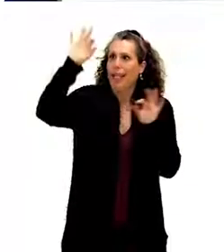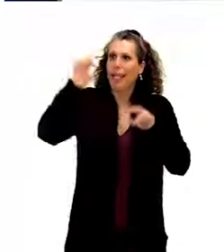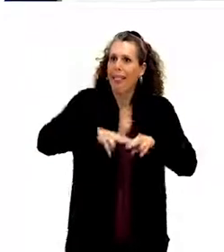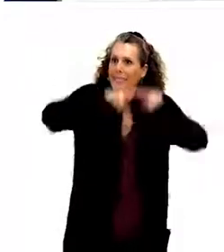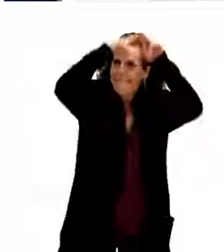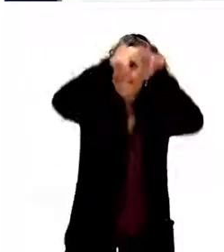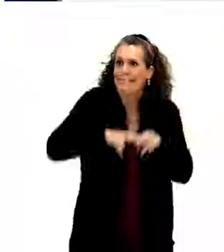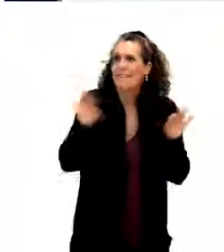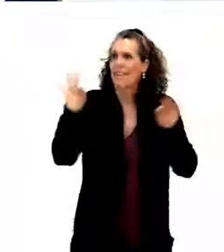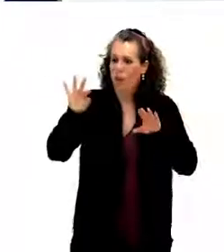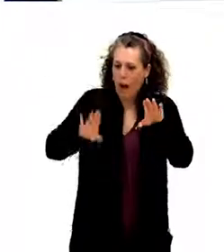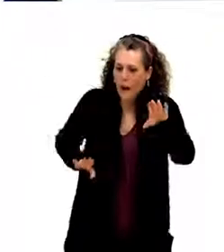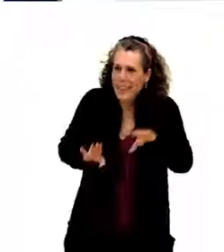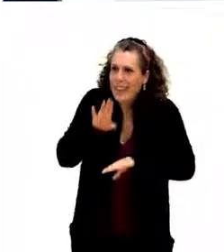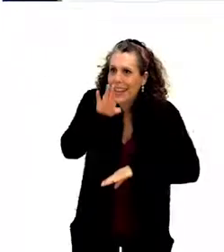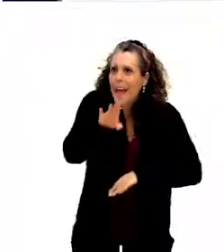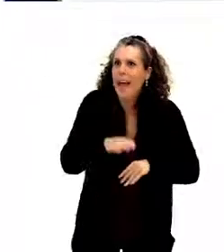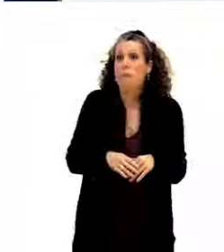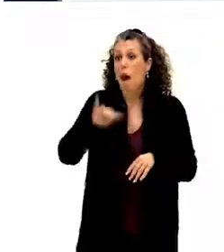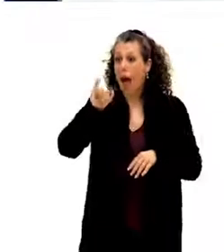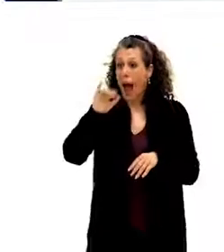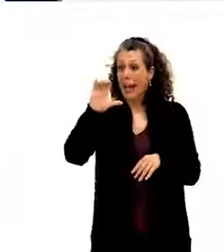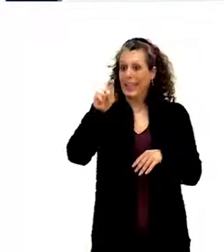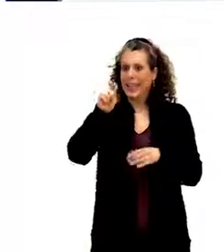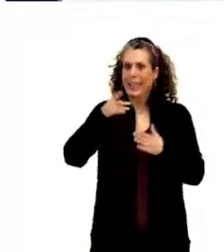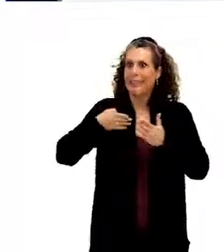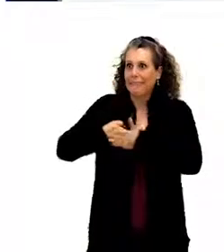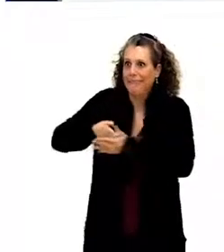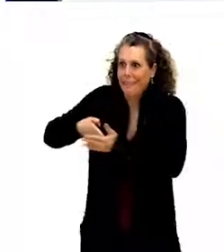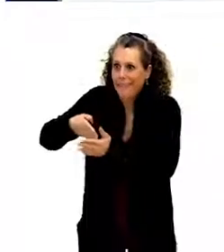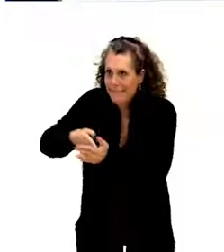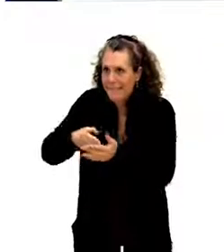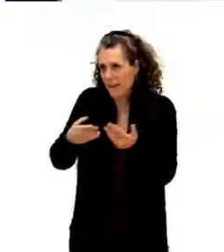other issues that relate into ICT technology.